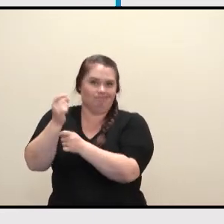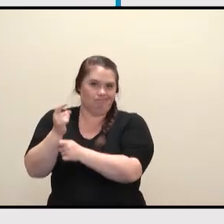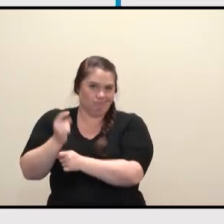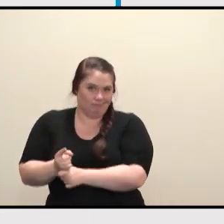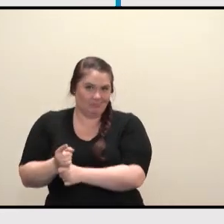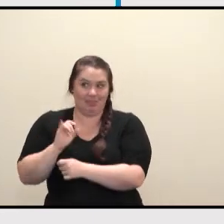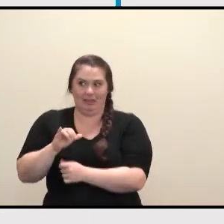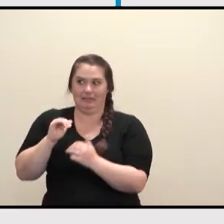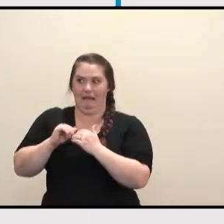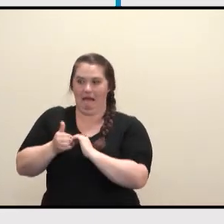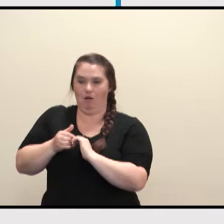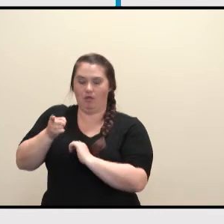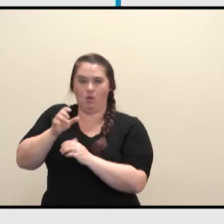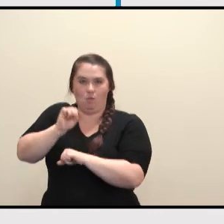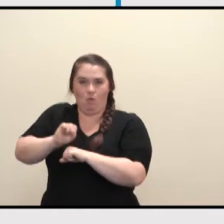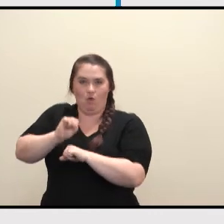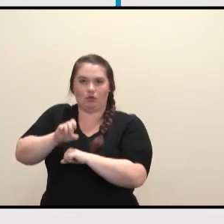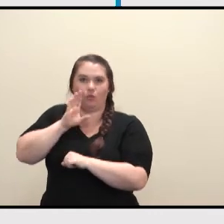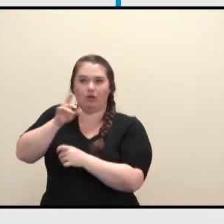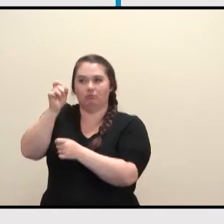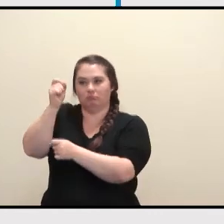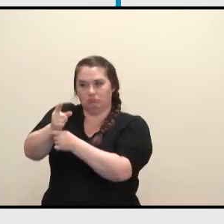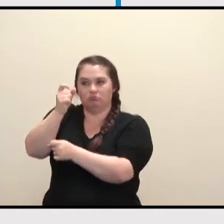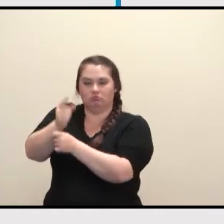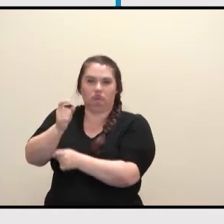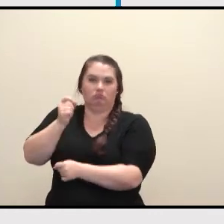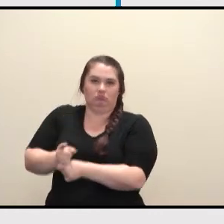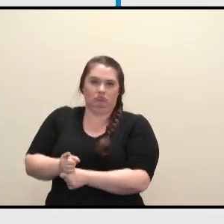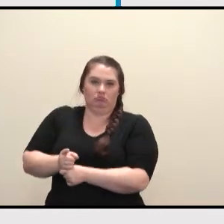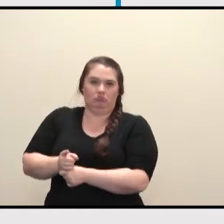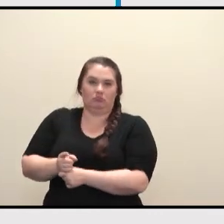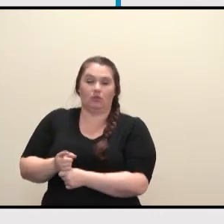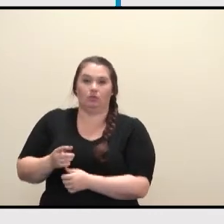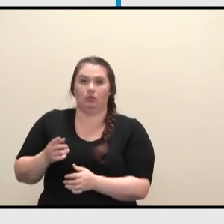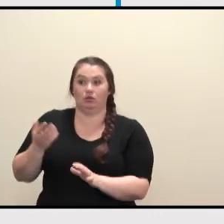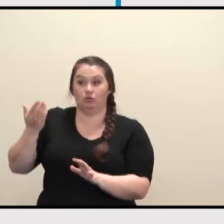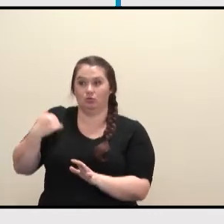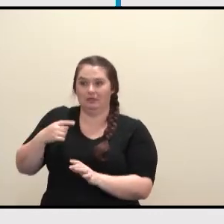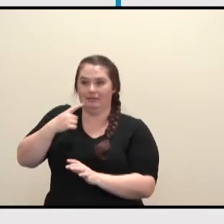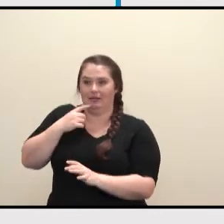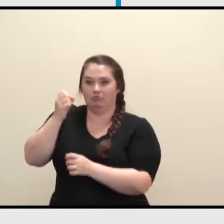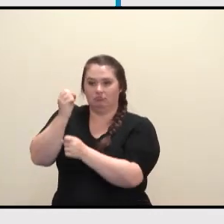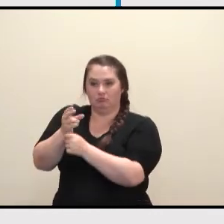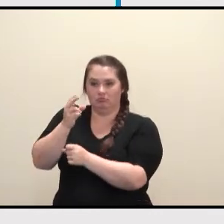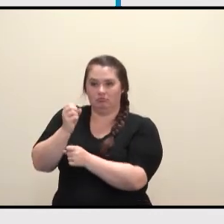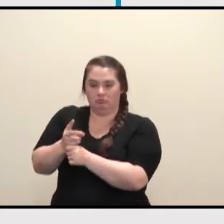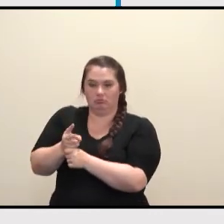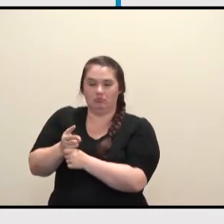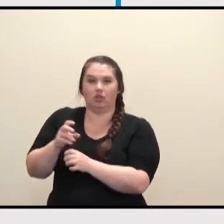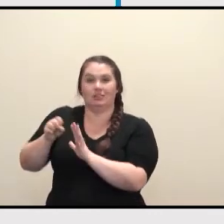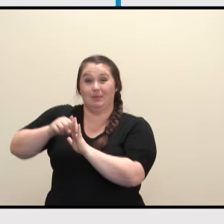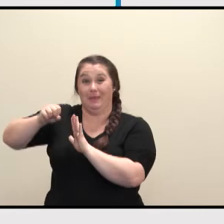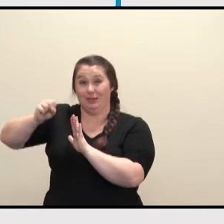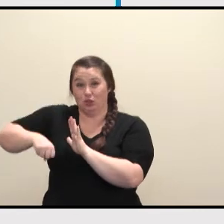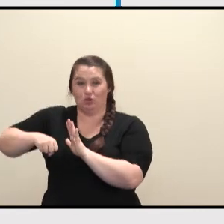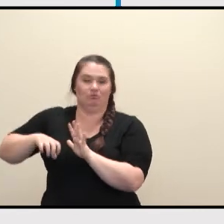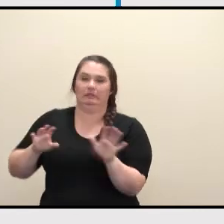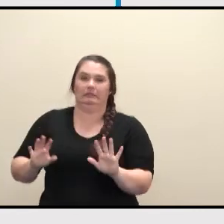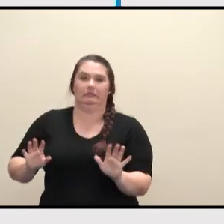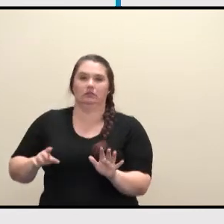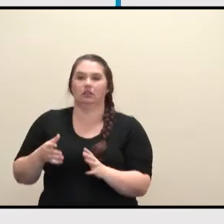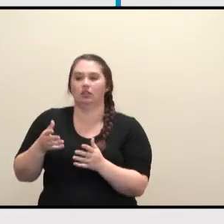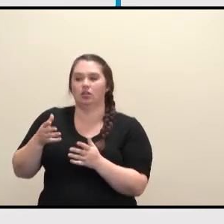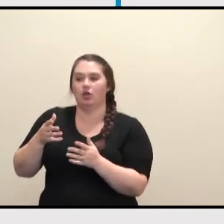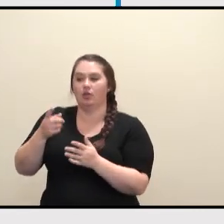That's how teachers work, and so they go by year. We used to say they get a step every year. Well, we don't really call it a step. It's basically a year of